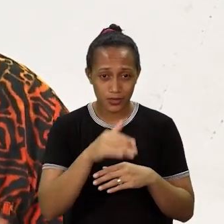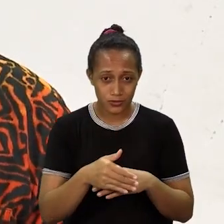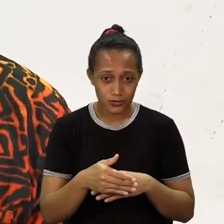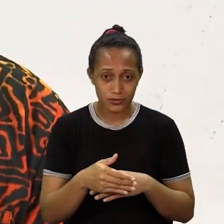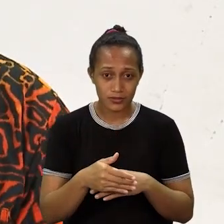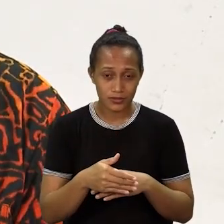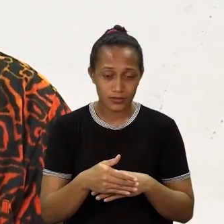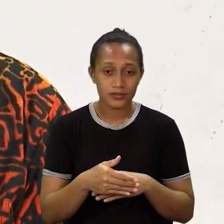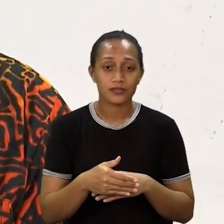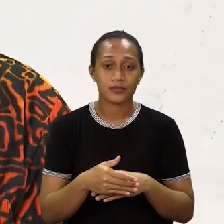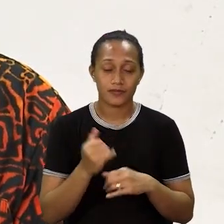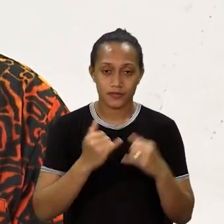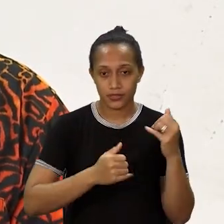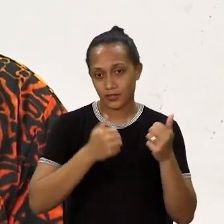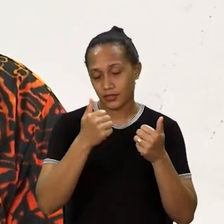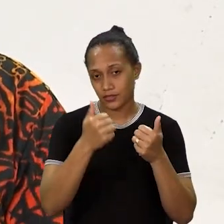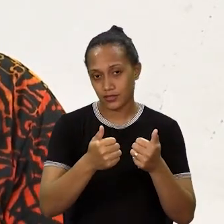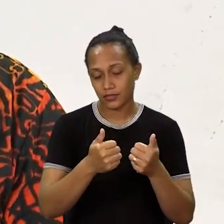what the story is all about?